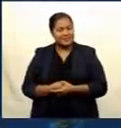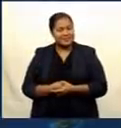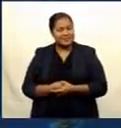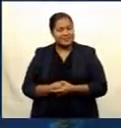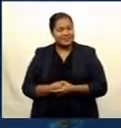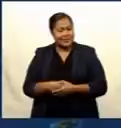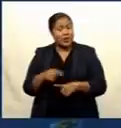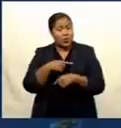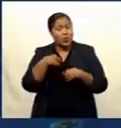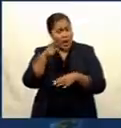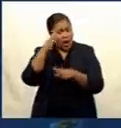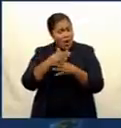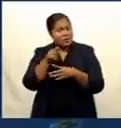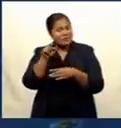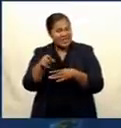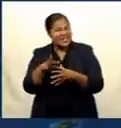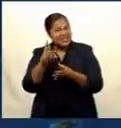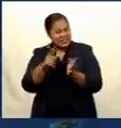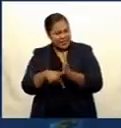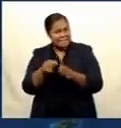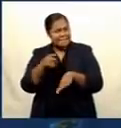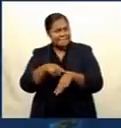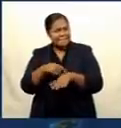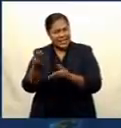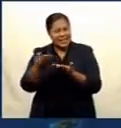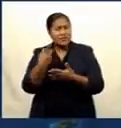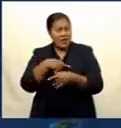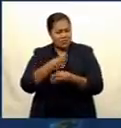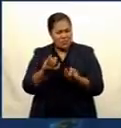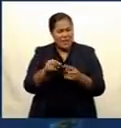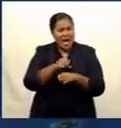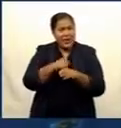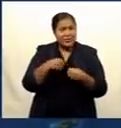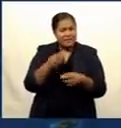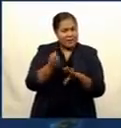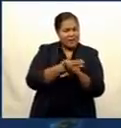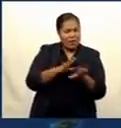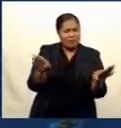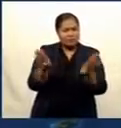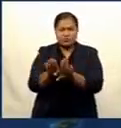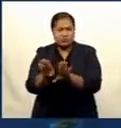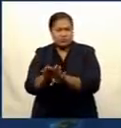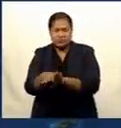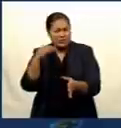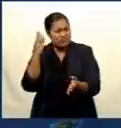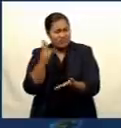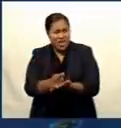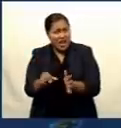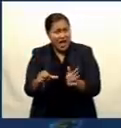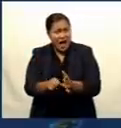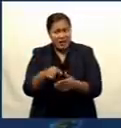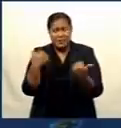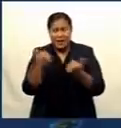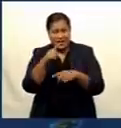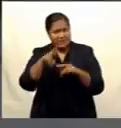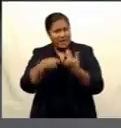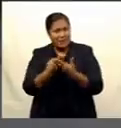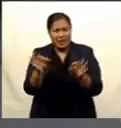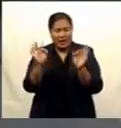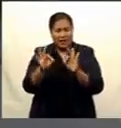We hoped at least there would be time given to us to prepare ourselves for the lockdown. It's really hard because a lot of families are running low on food.